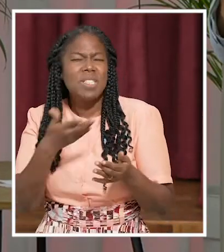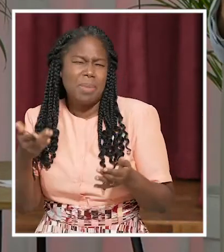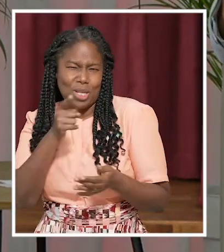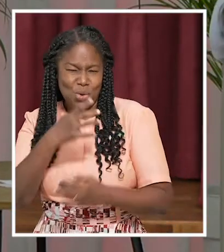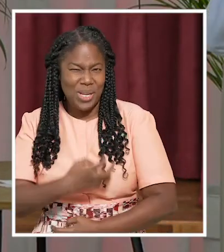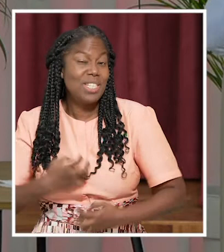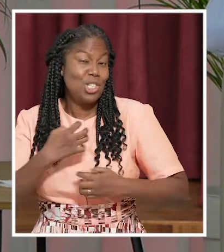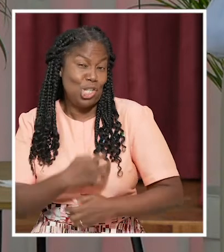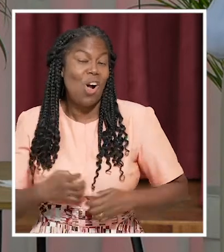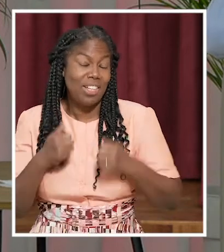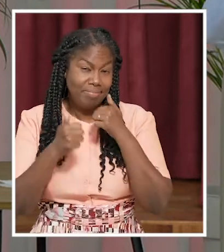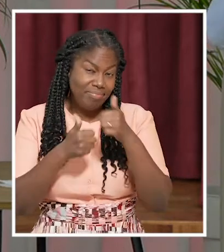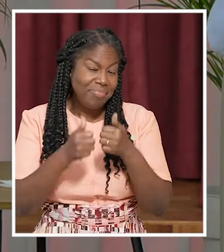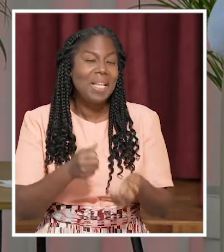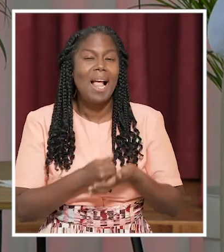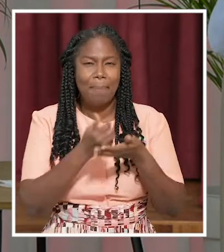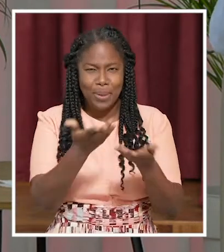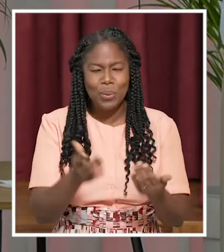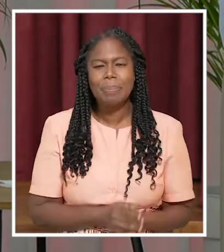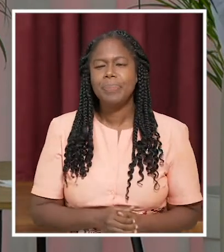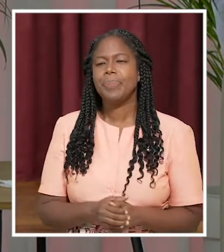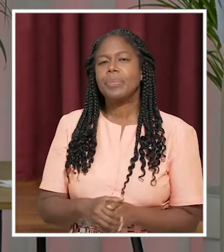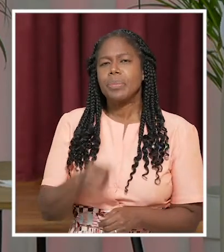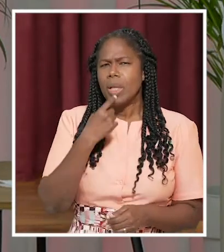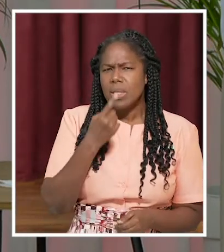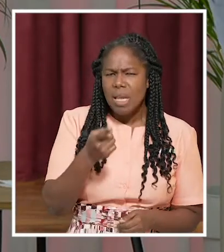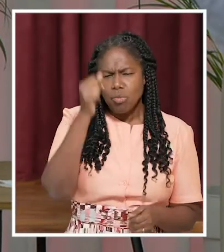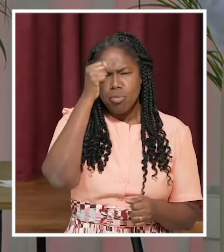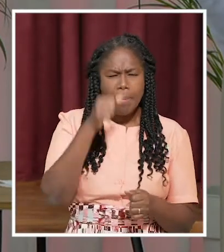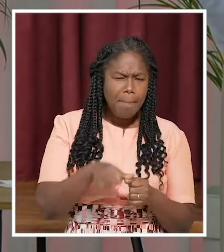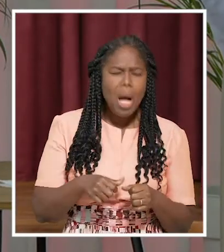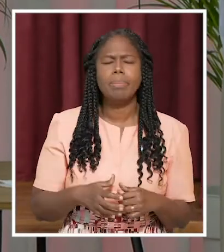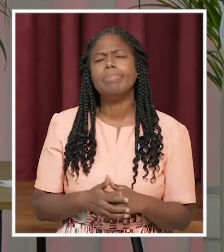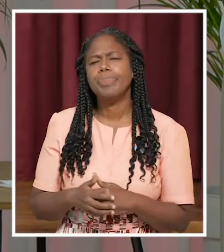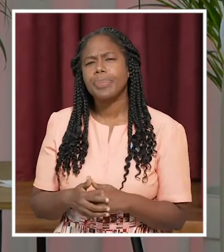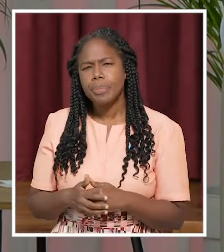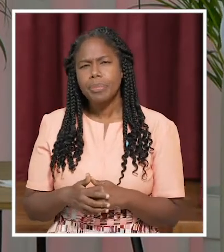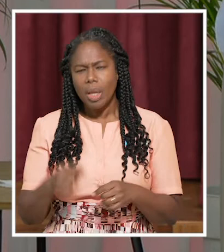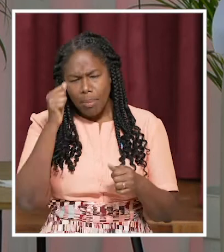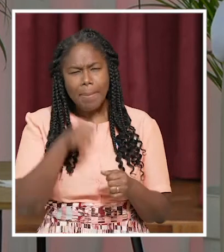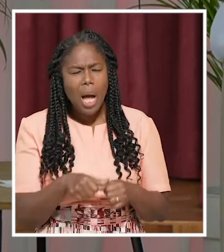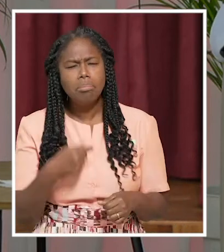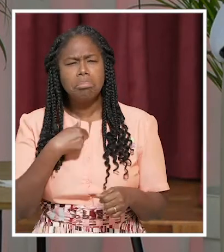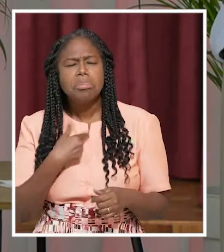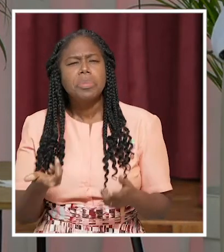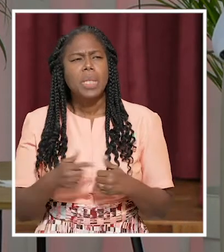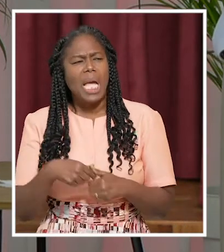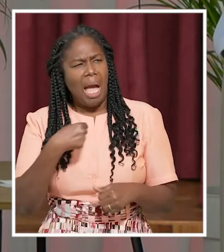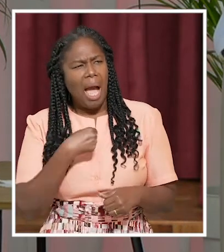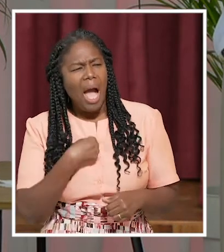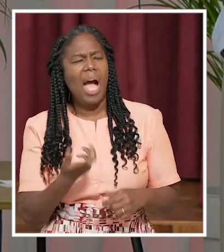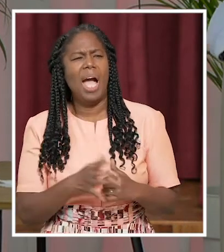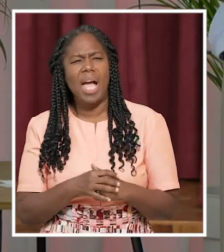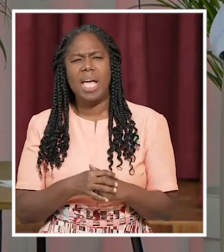state or anything like that. And my heart started to race. And my girlfriend, I was telling my girlfriend at the time, I think something happening. My heart